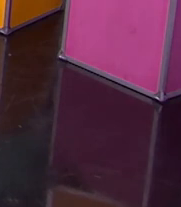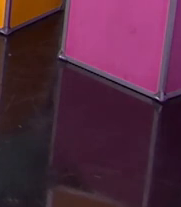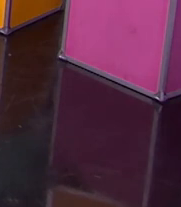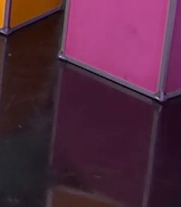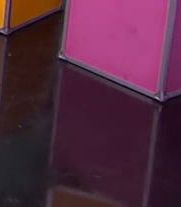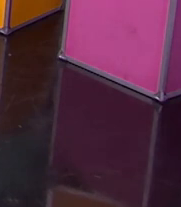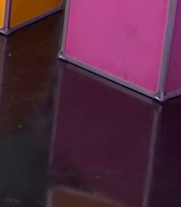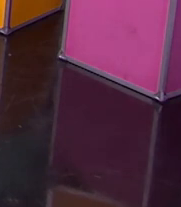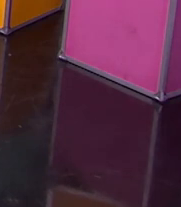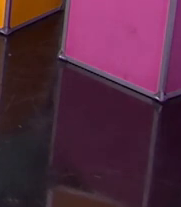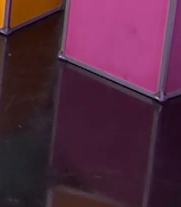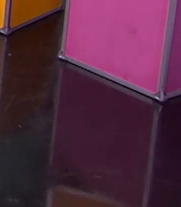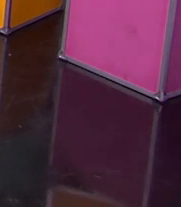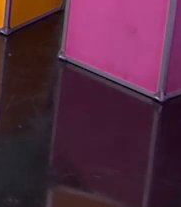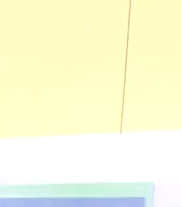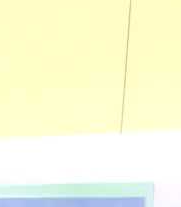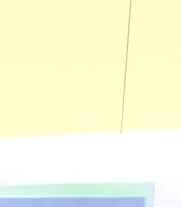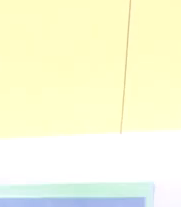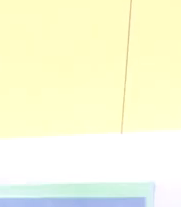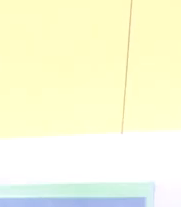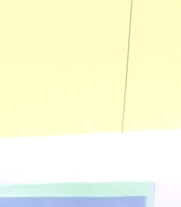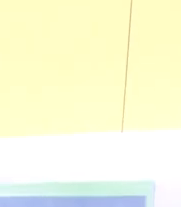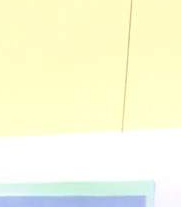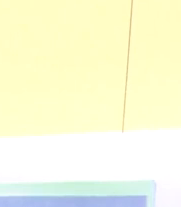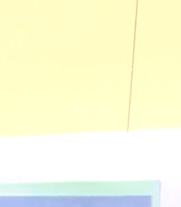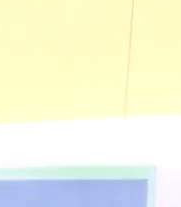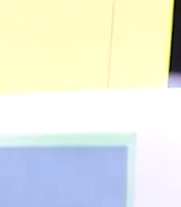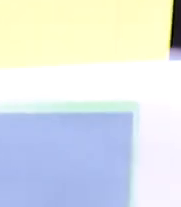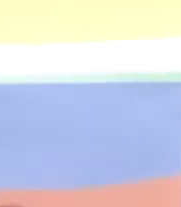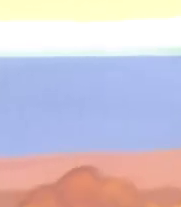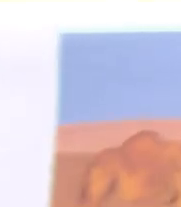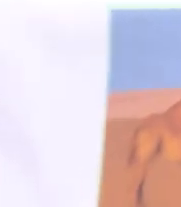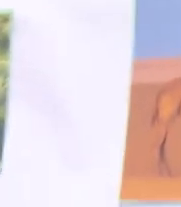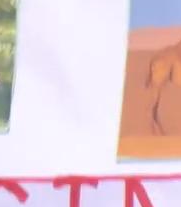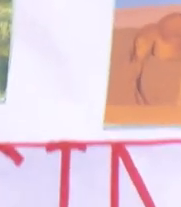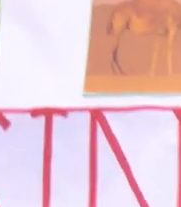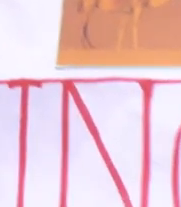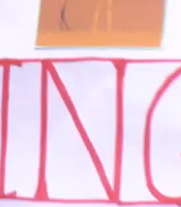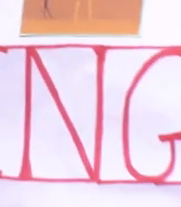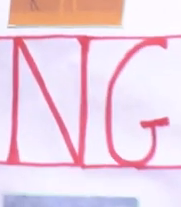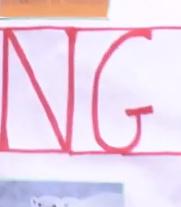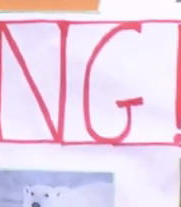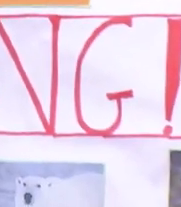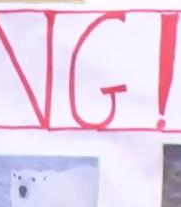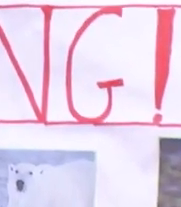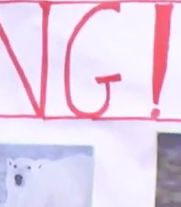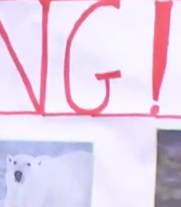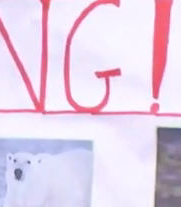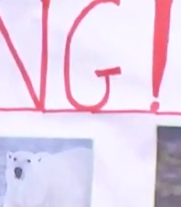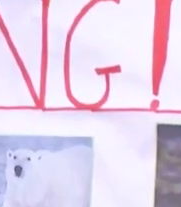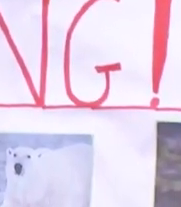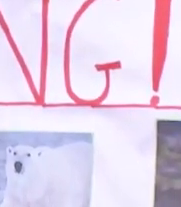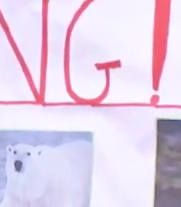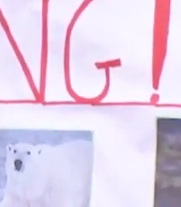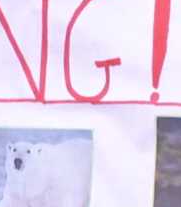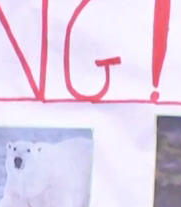animals, they are missing! Oh no! They are missing! But look, there's a note! Help us escape! We are stuck in